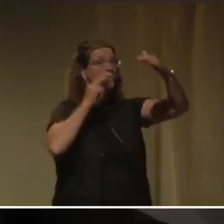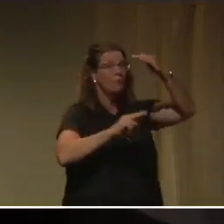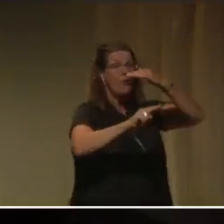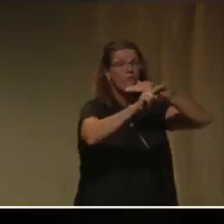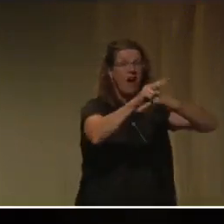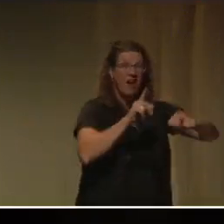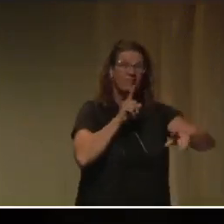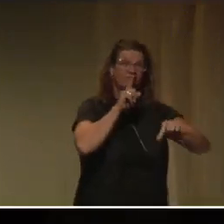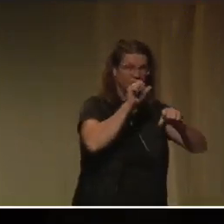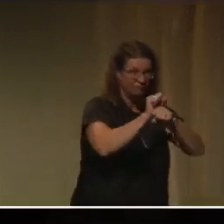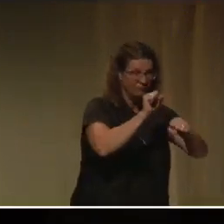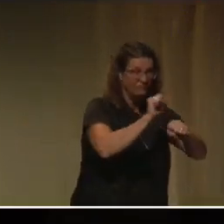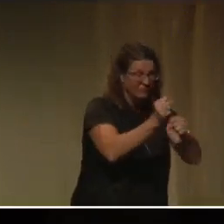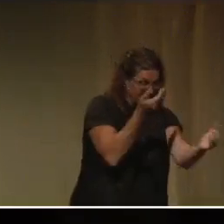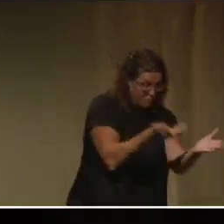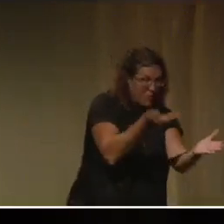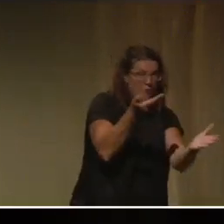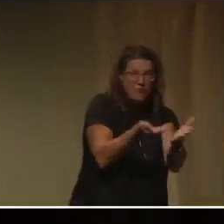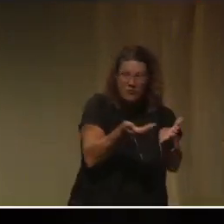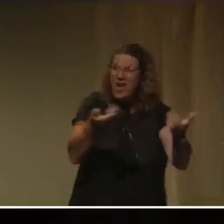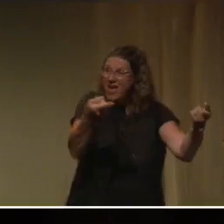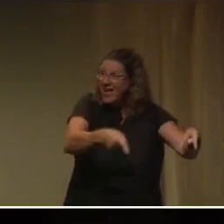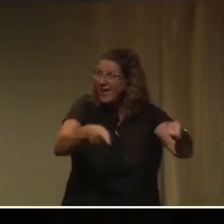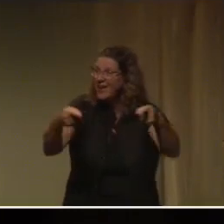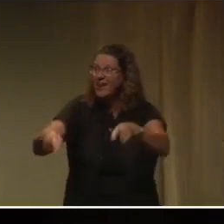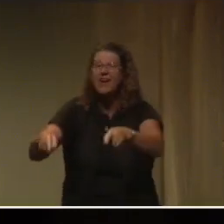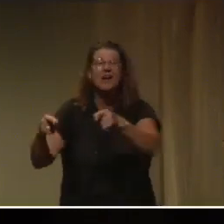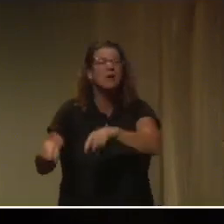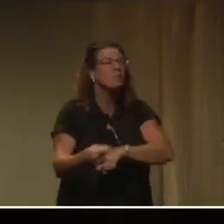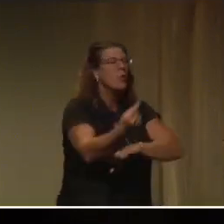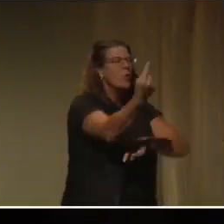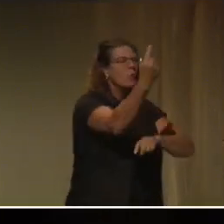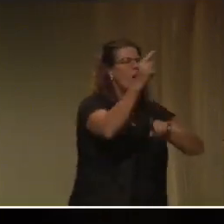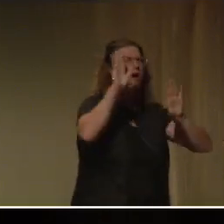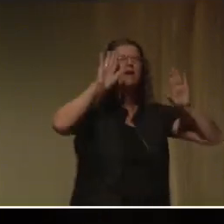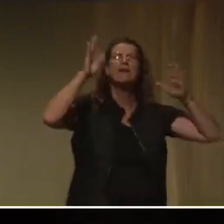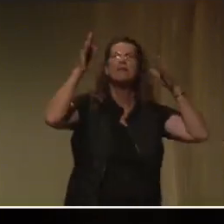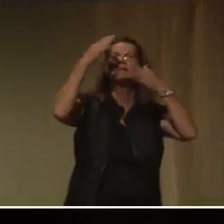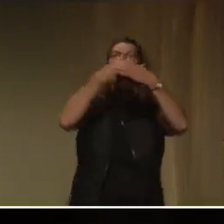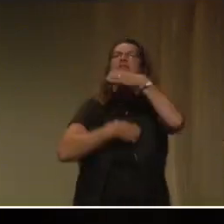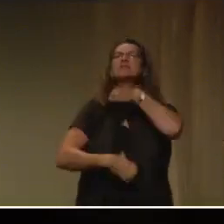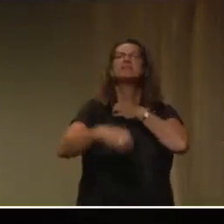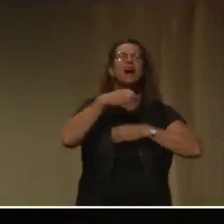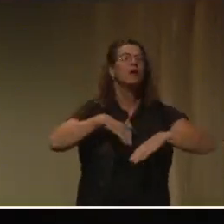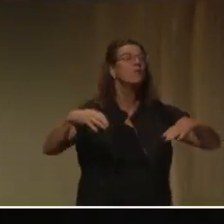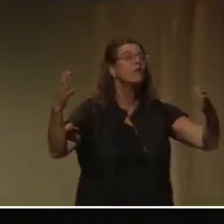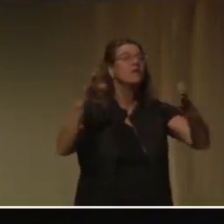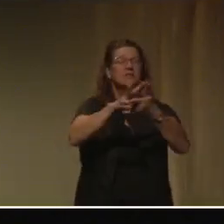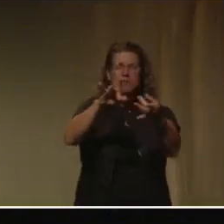Prophesy like it is done, one desire.